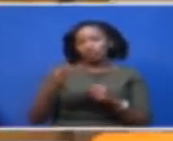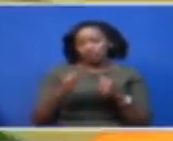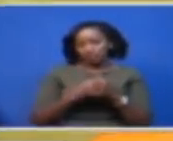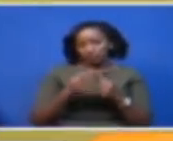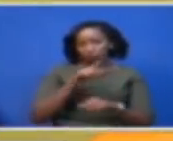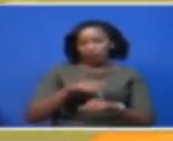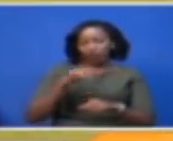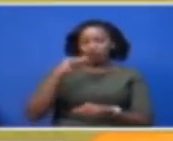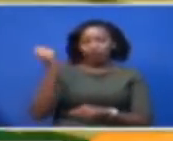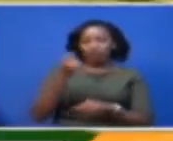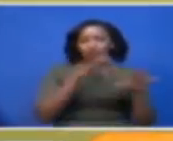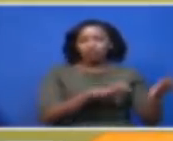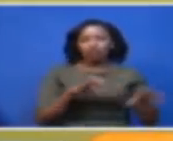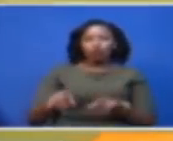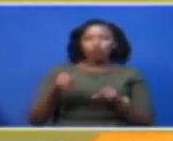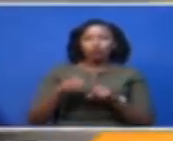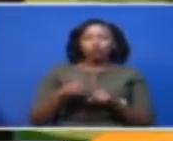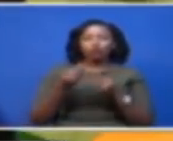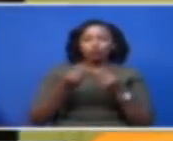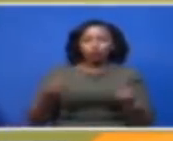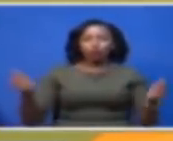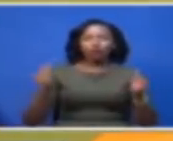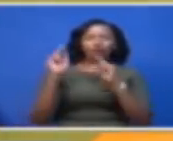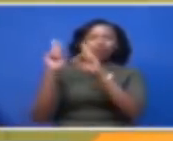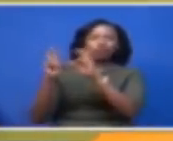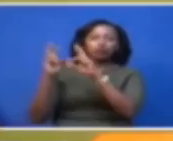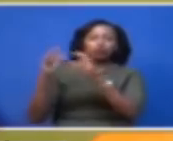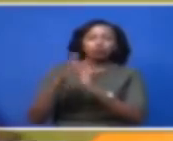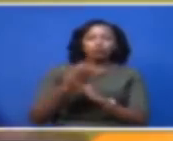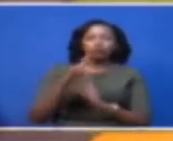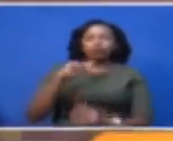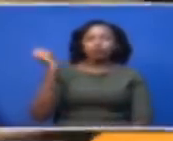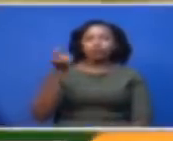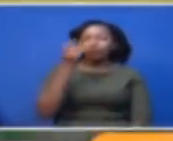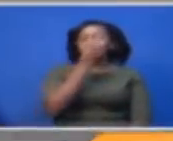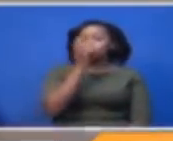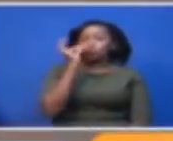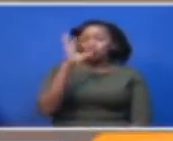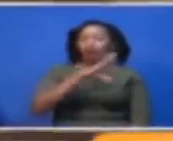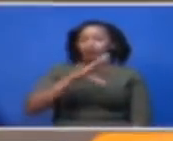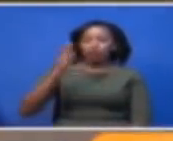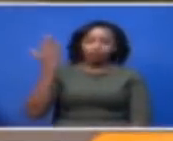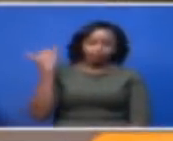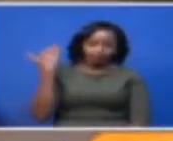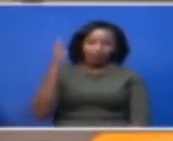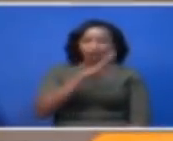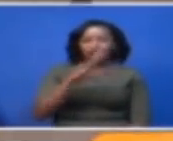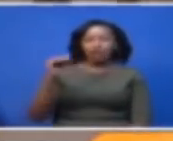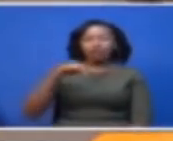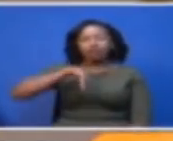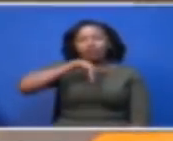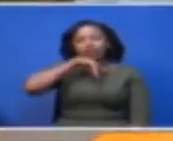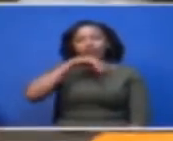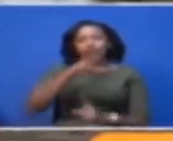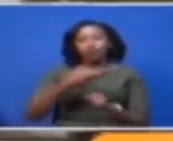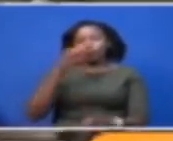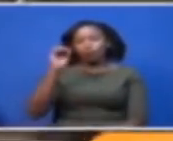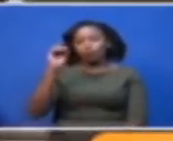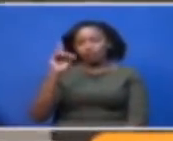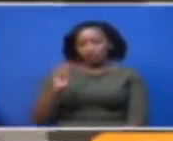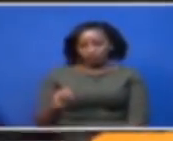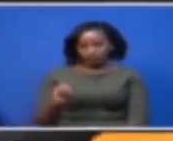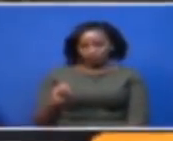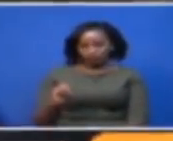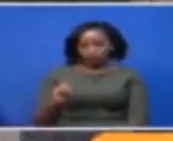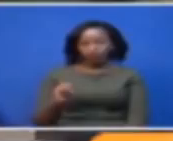to recover its footing in the bitter power struggle between Mwai Kibaki's PNU and Raila Odinga's ODM. The 7th United Nations